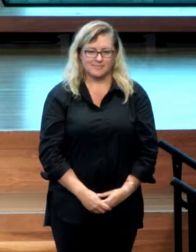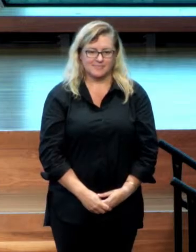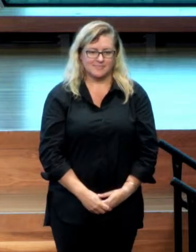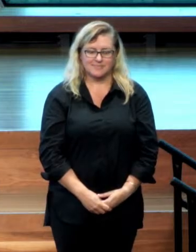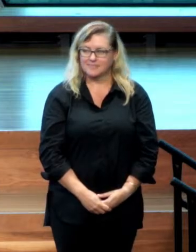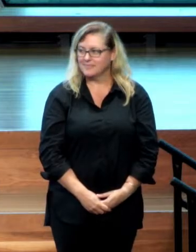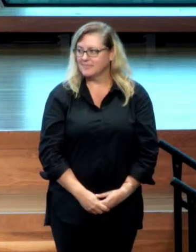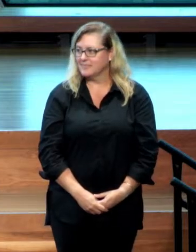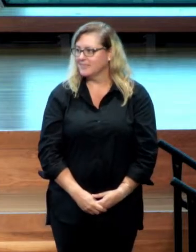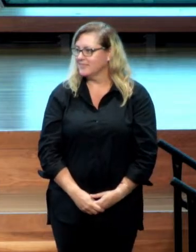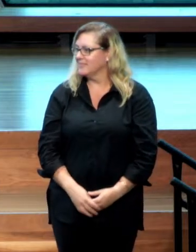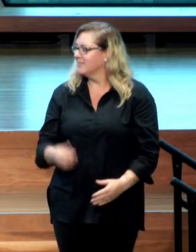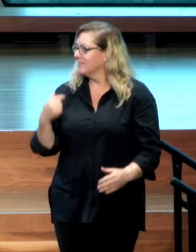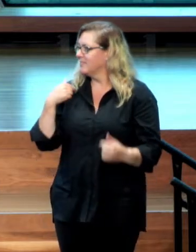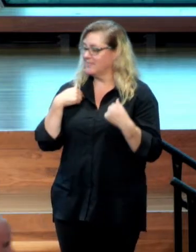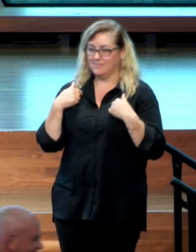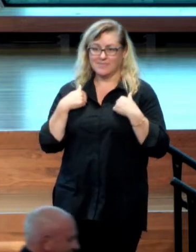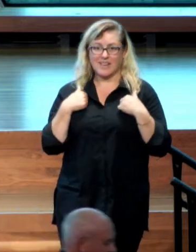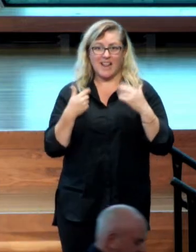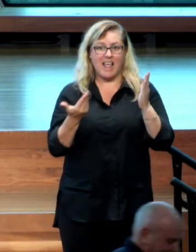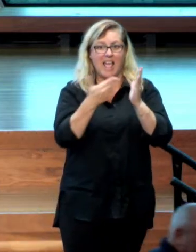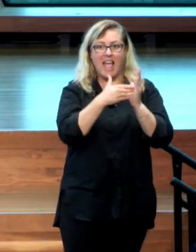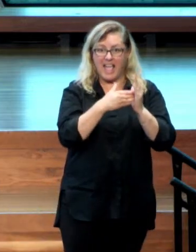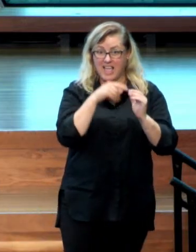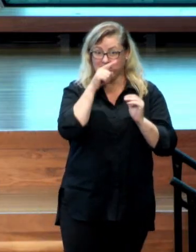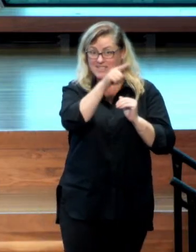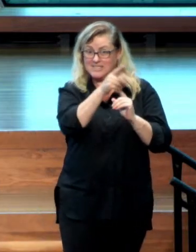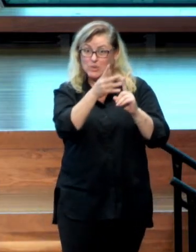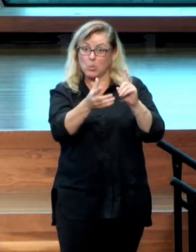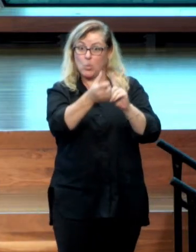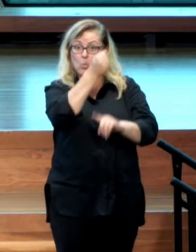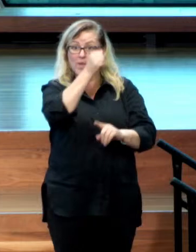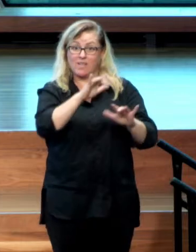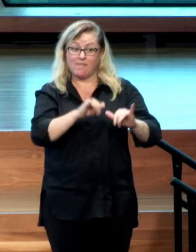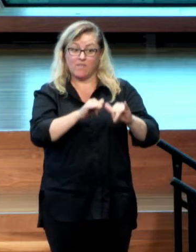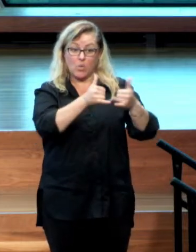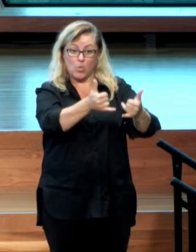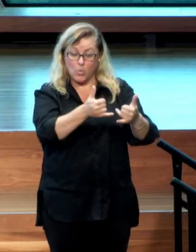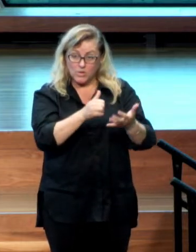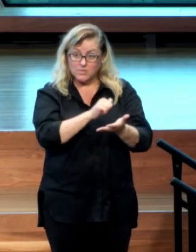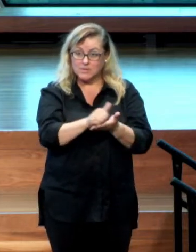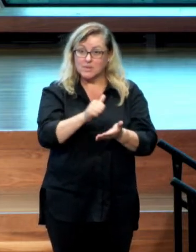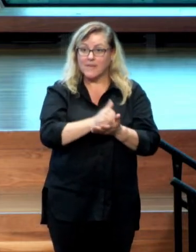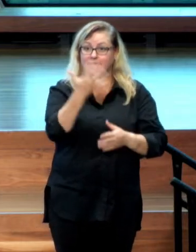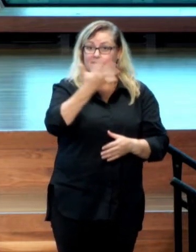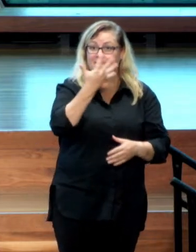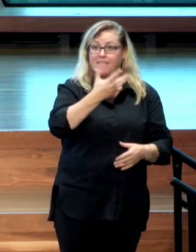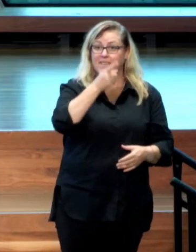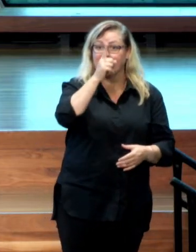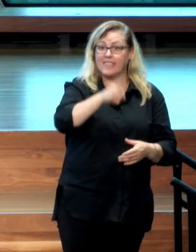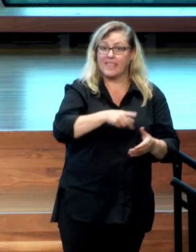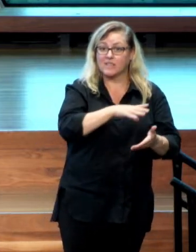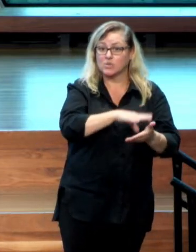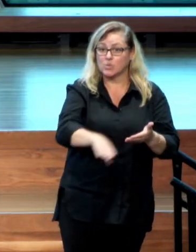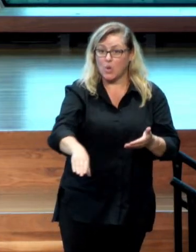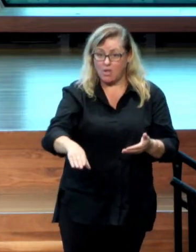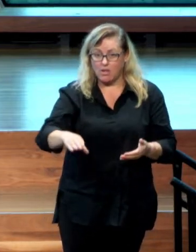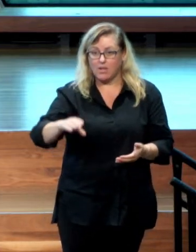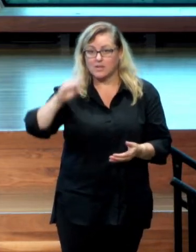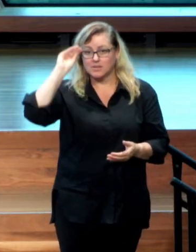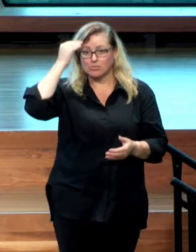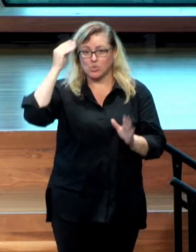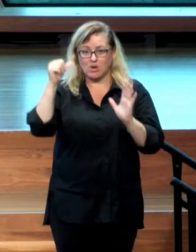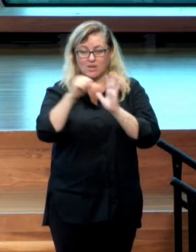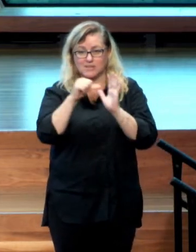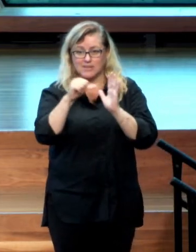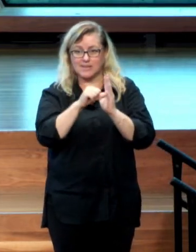So I have to add that the winner of the award for the Unpublished Manuscript receives $15,000 in prize money and